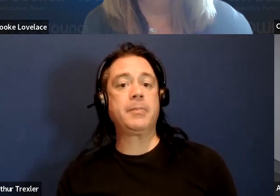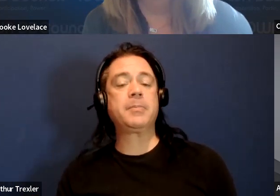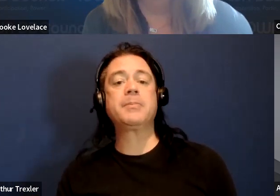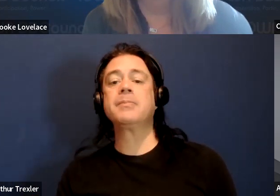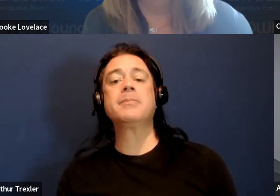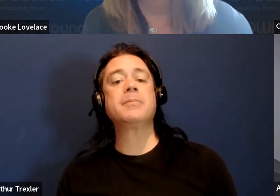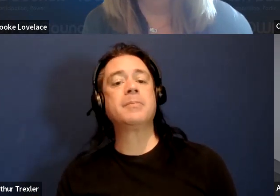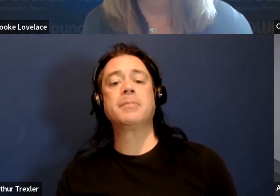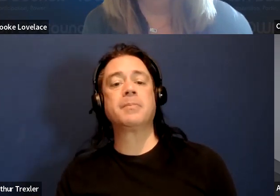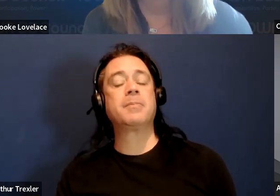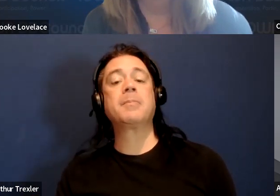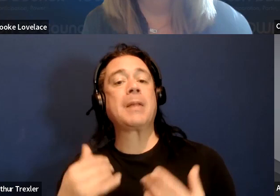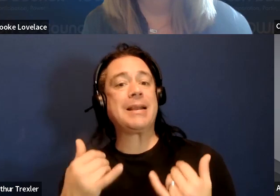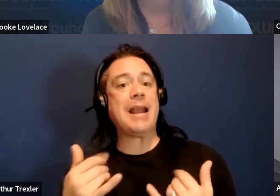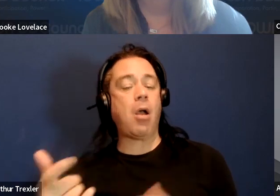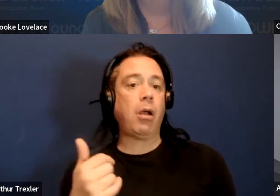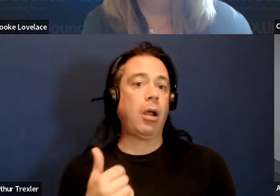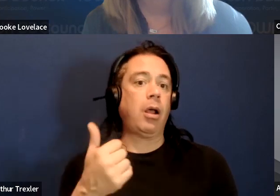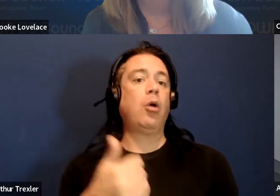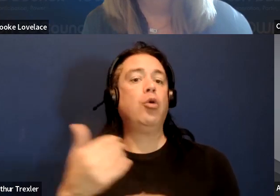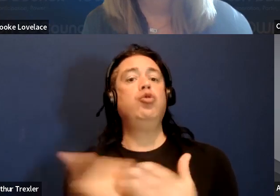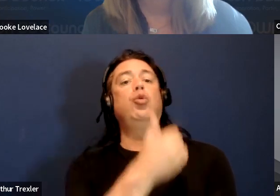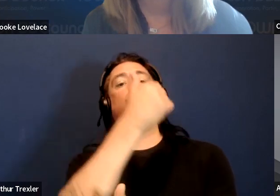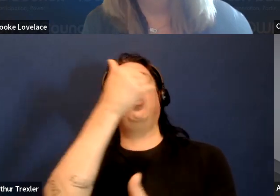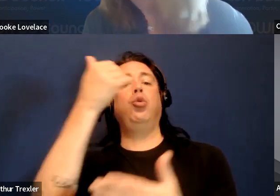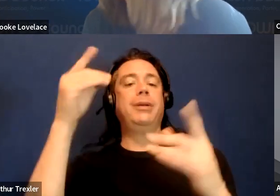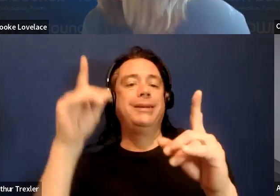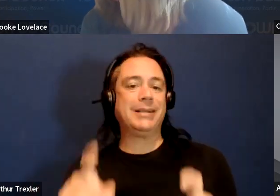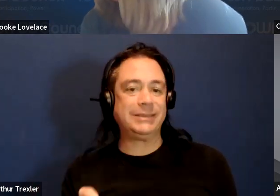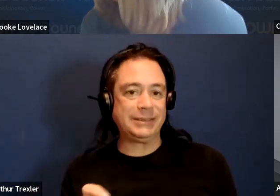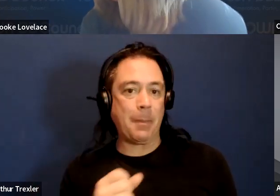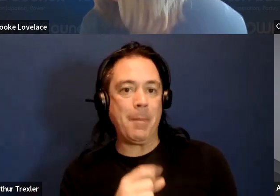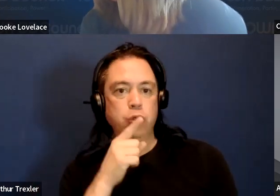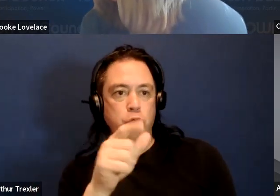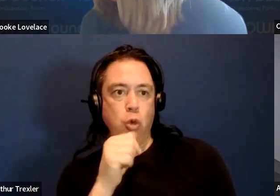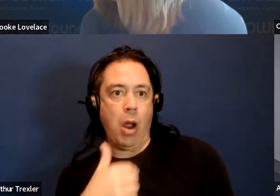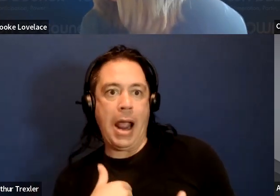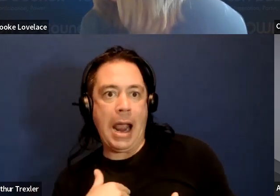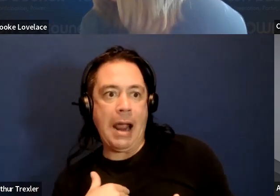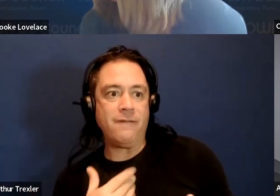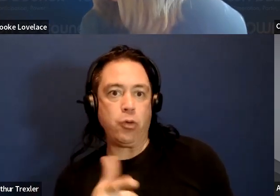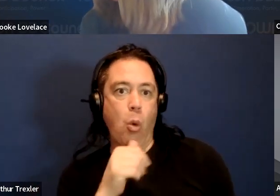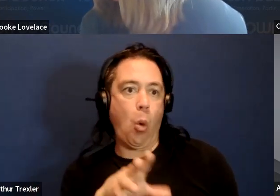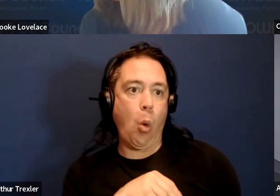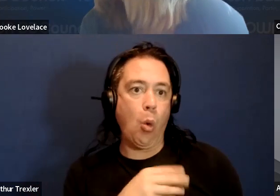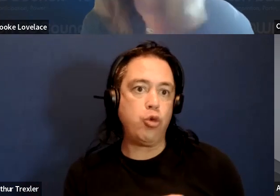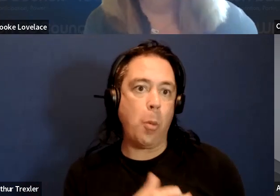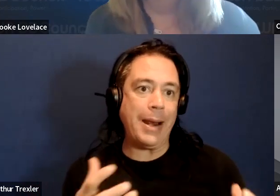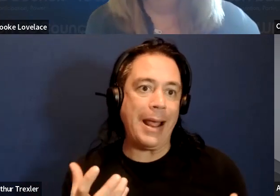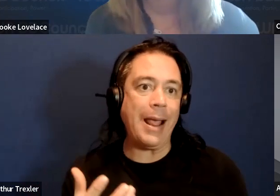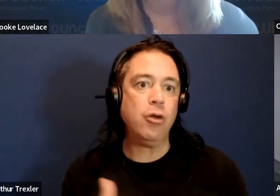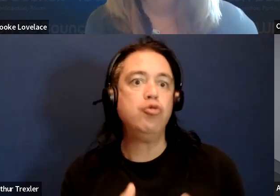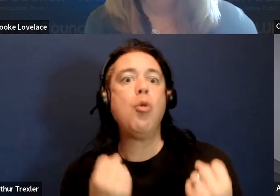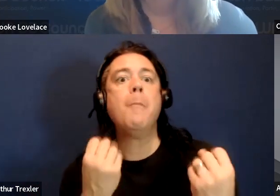they would now create a new type of test to make sure that you don't own too many expensive